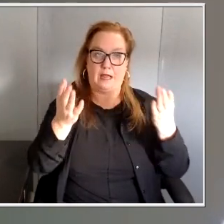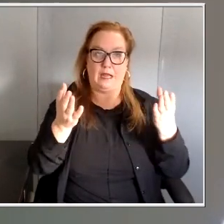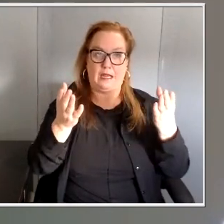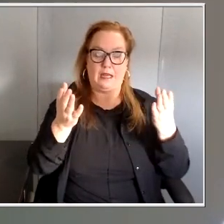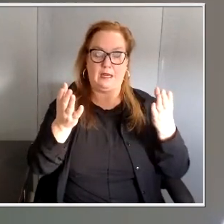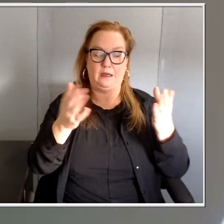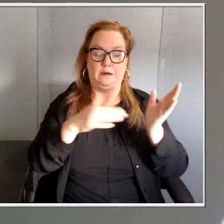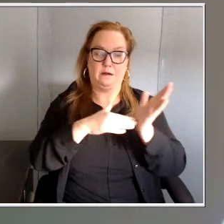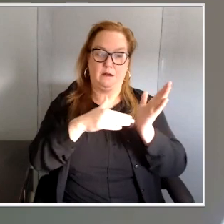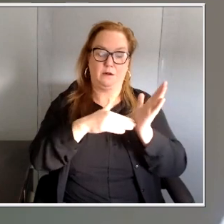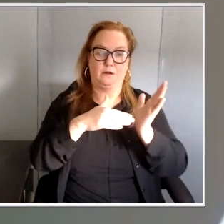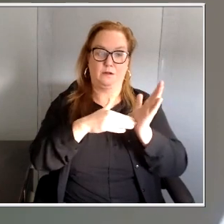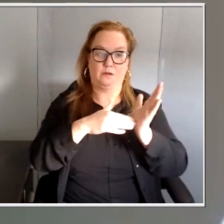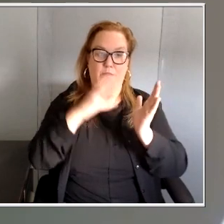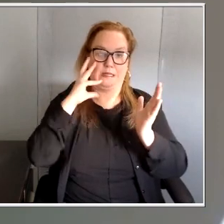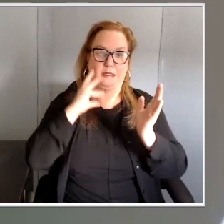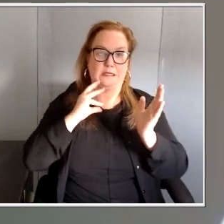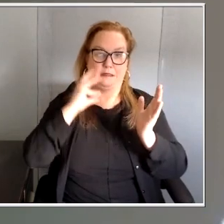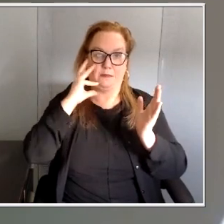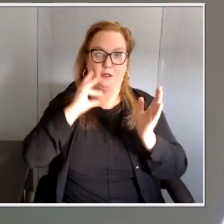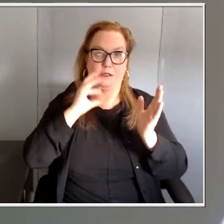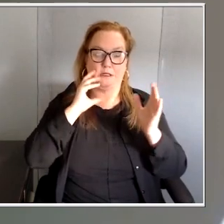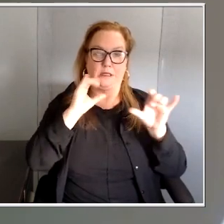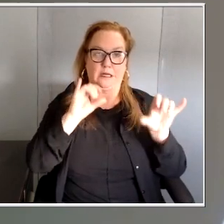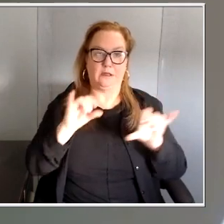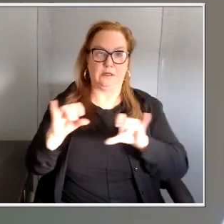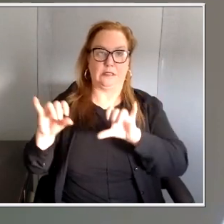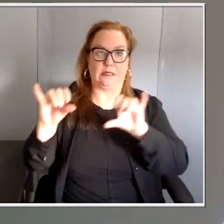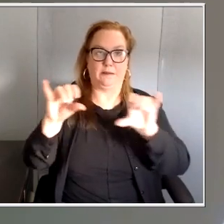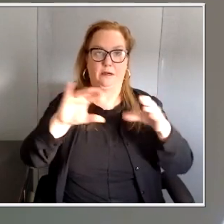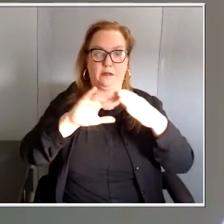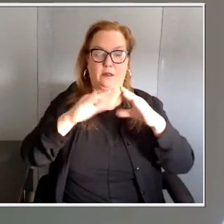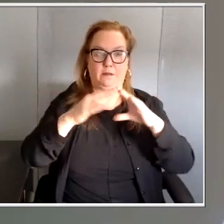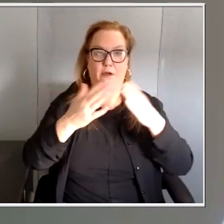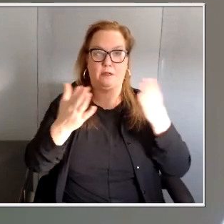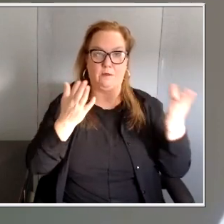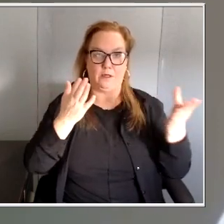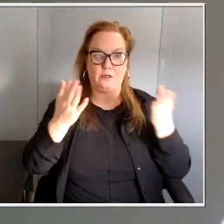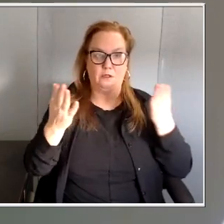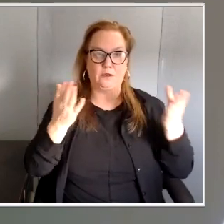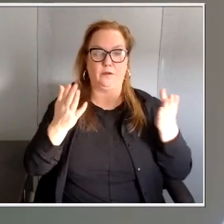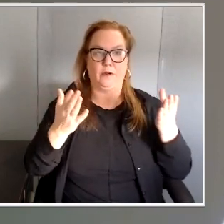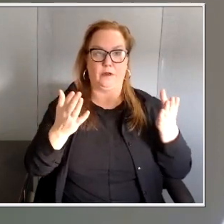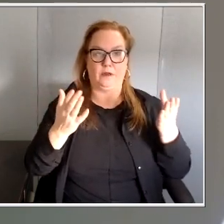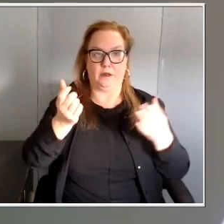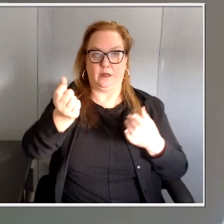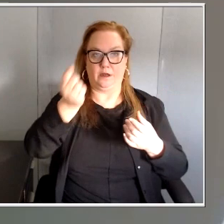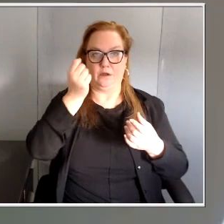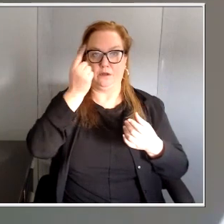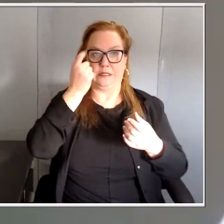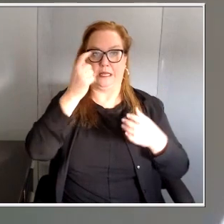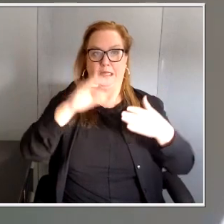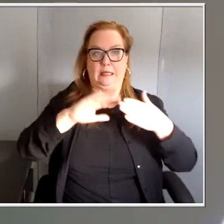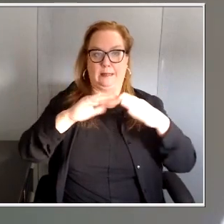who have experiences that are similar to the communities that we serve and have an understanding of all those communities is